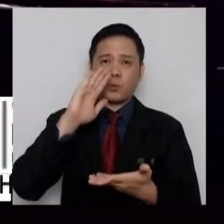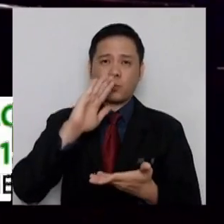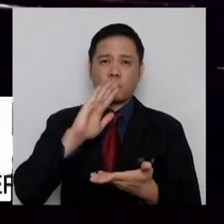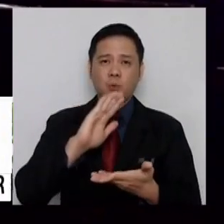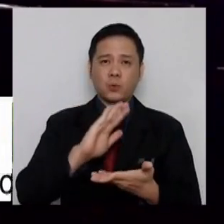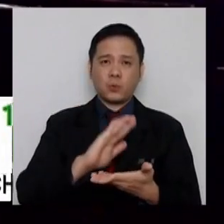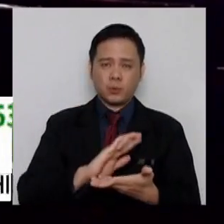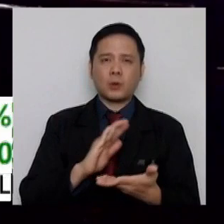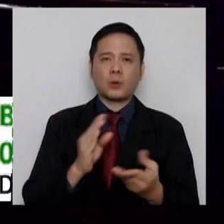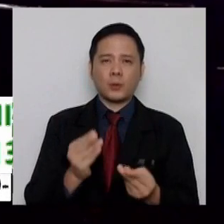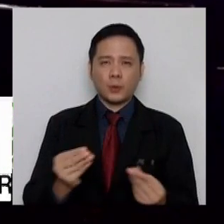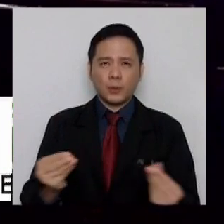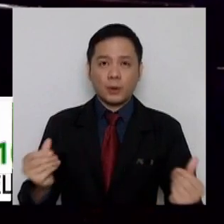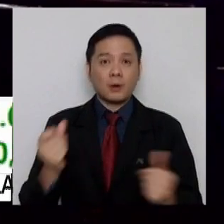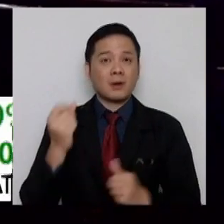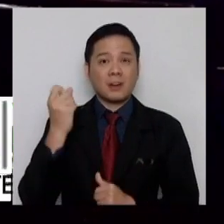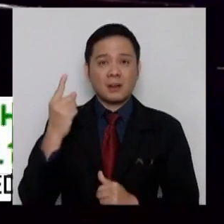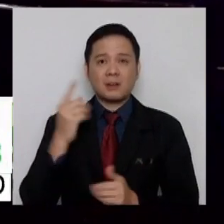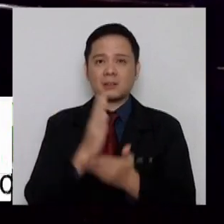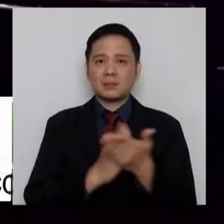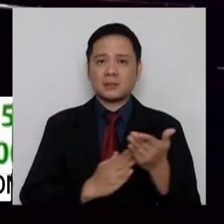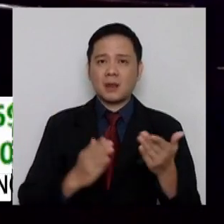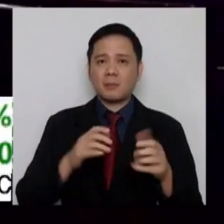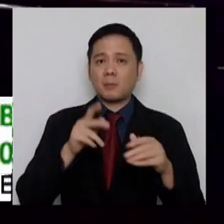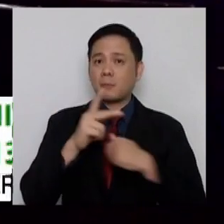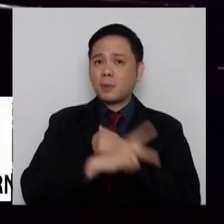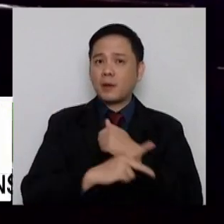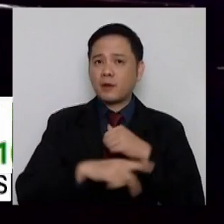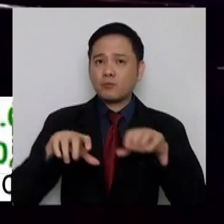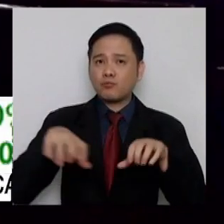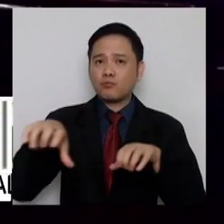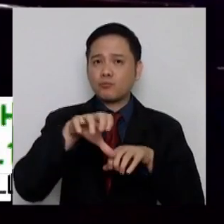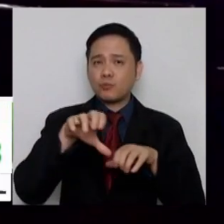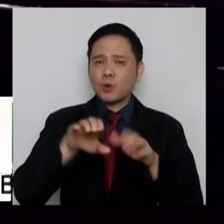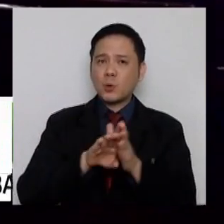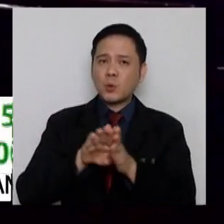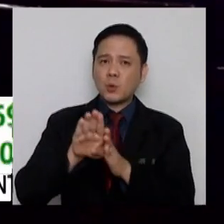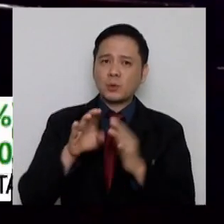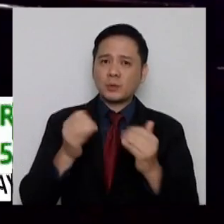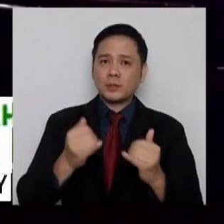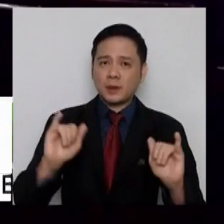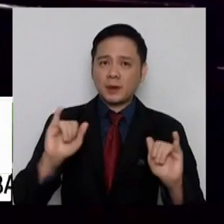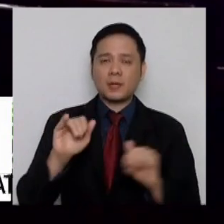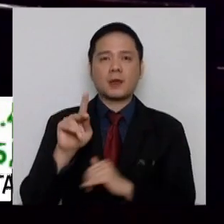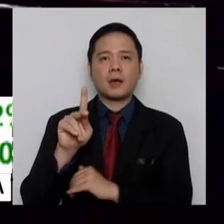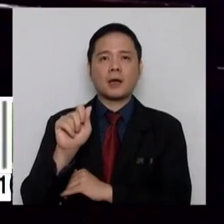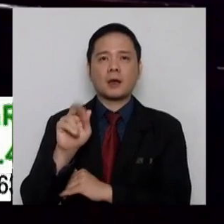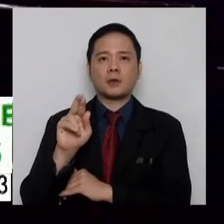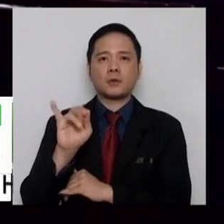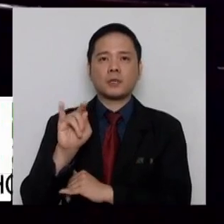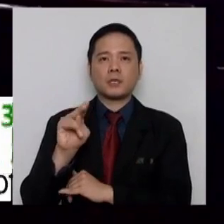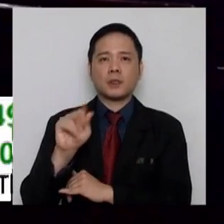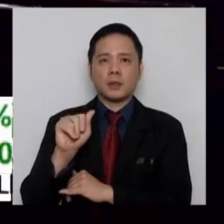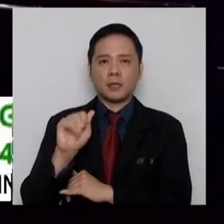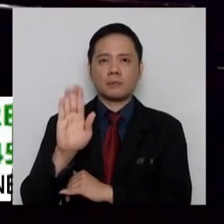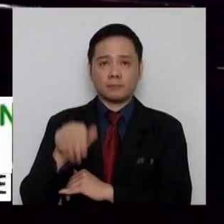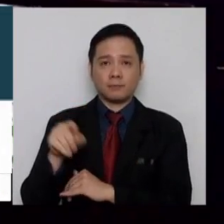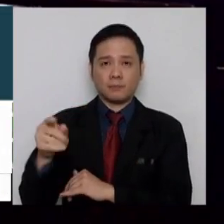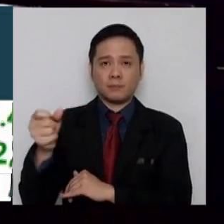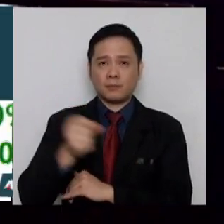some areas that remain high risk. Let's get the details now from Katrina Domingo. Katrina now joins us on the line. Kat, go